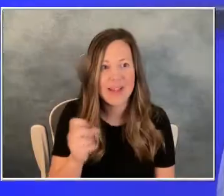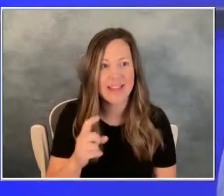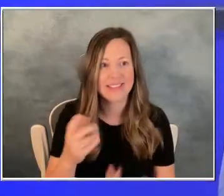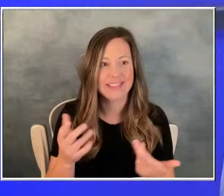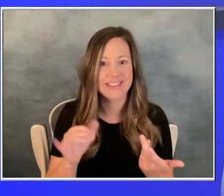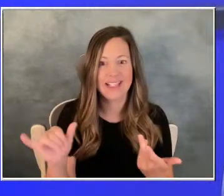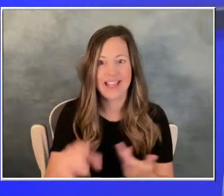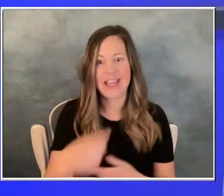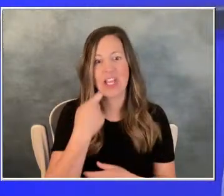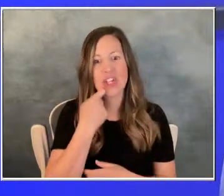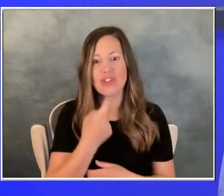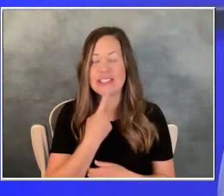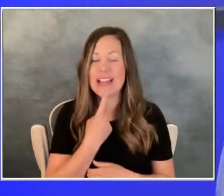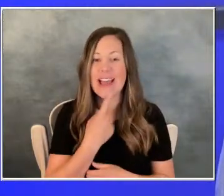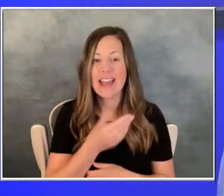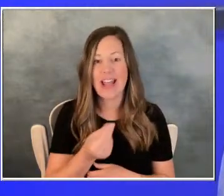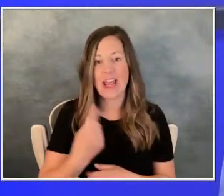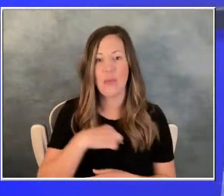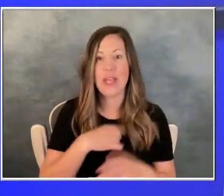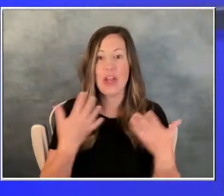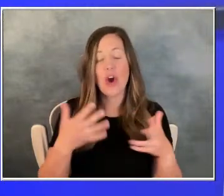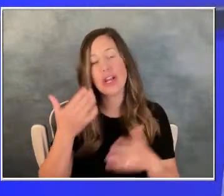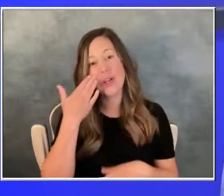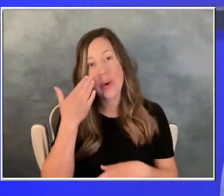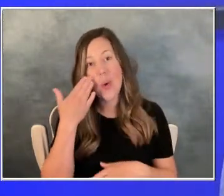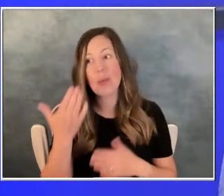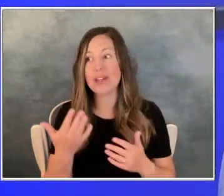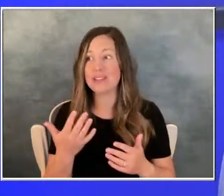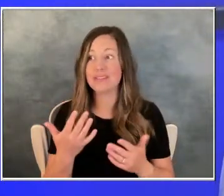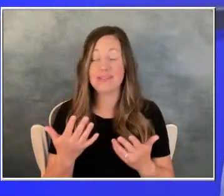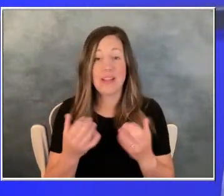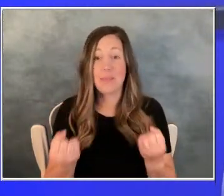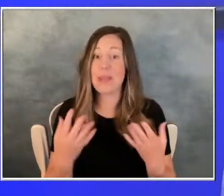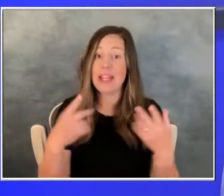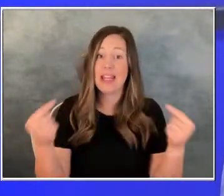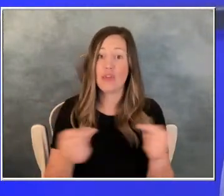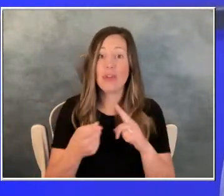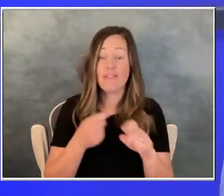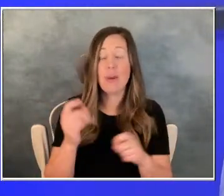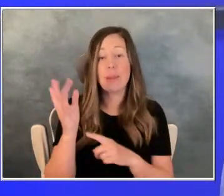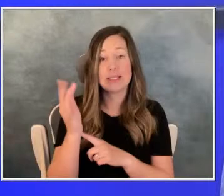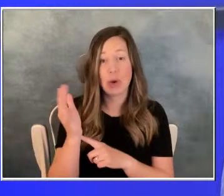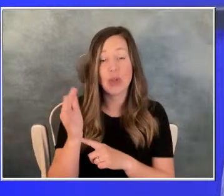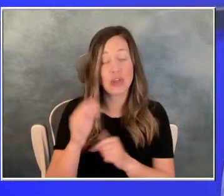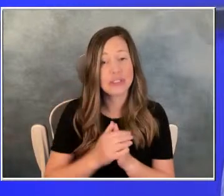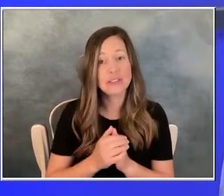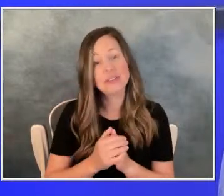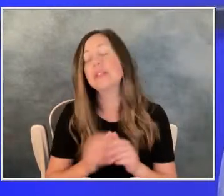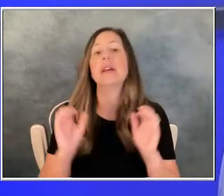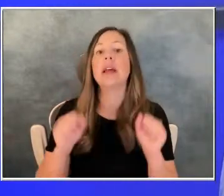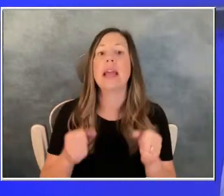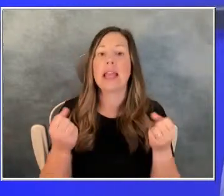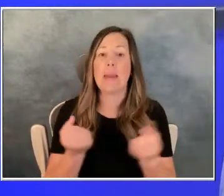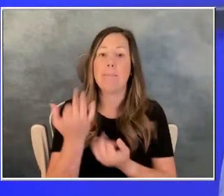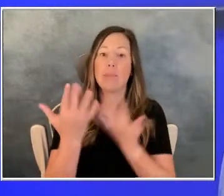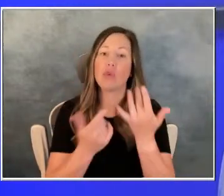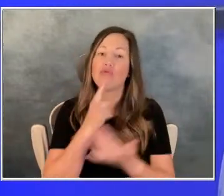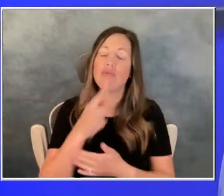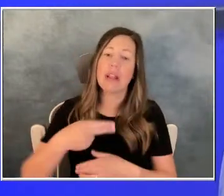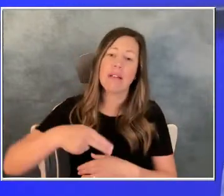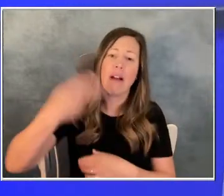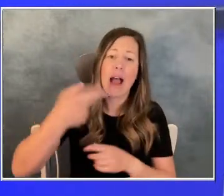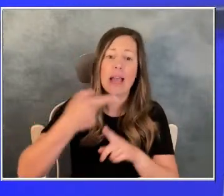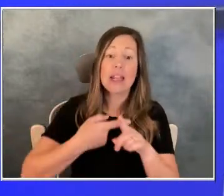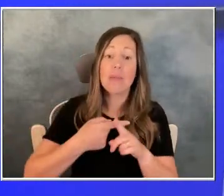said, and then we know over years, means a lot of our injuries do come in from sparklers. Sparklers can burn at a very high temperature, close to 2,000